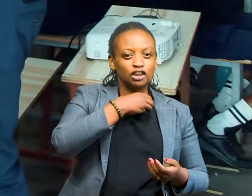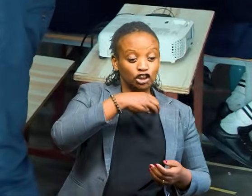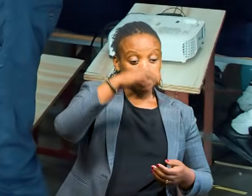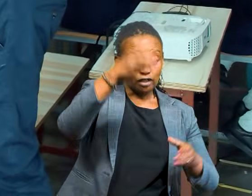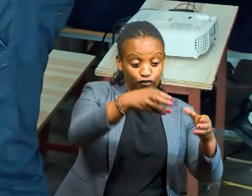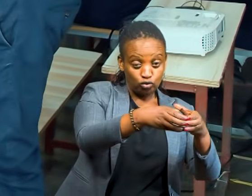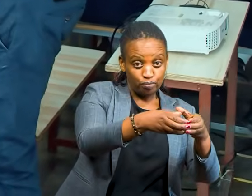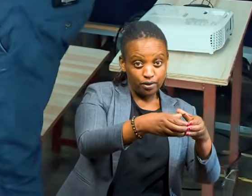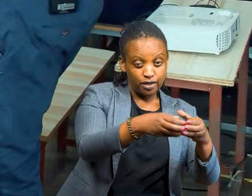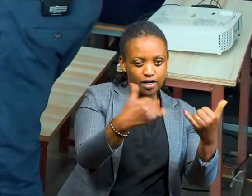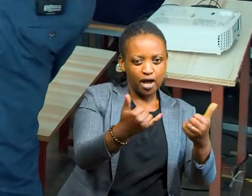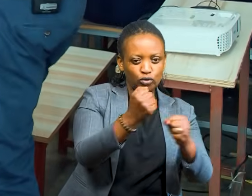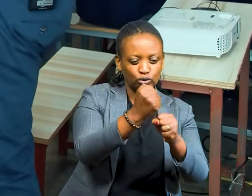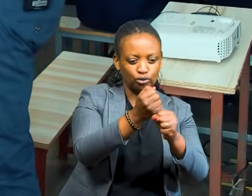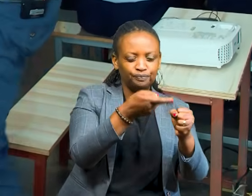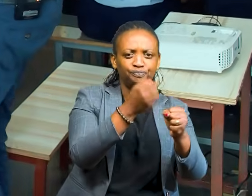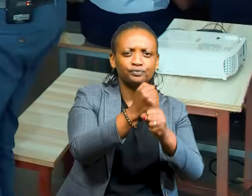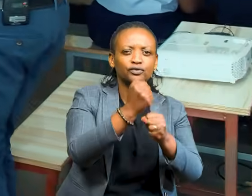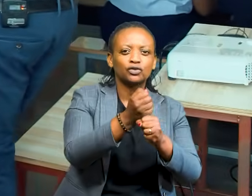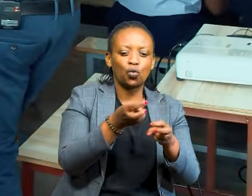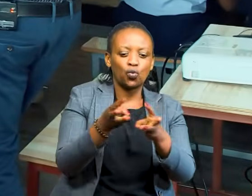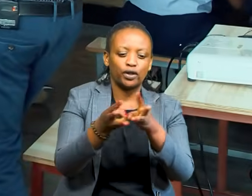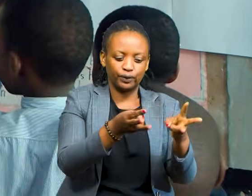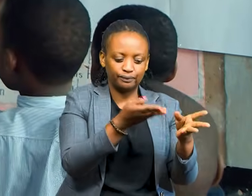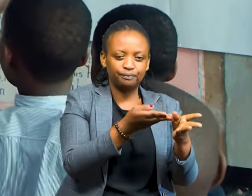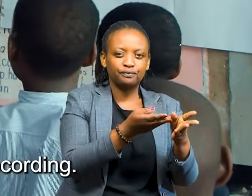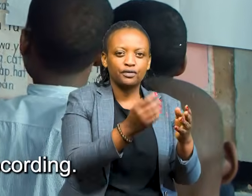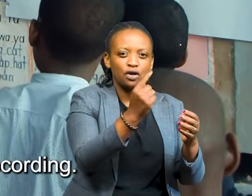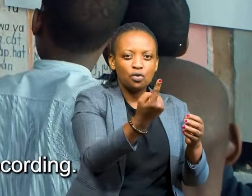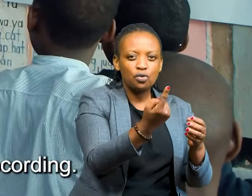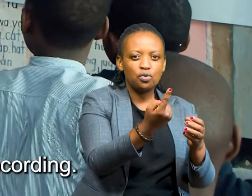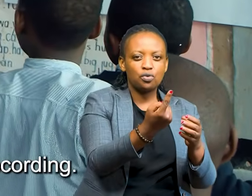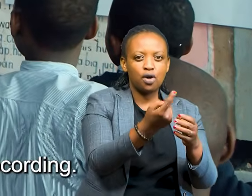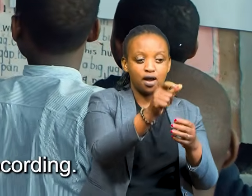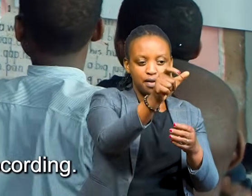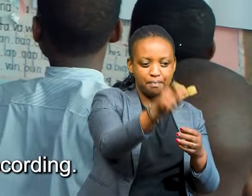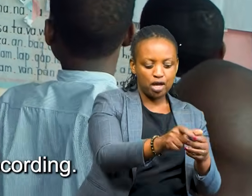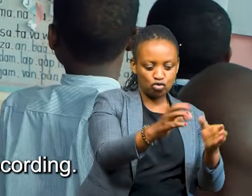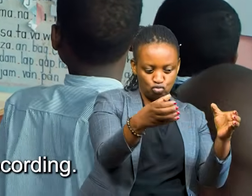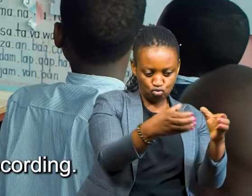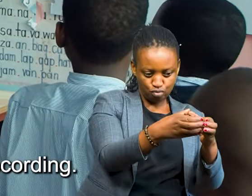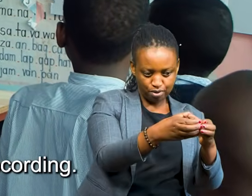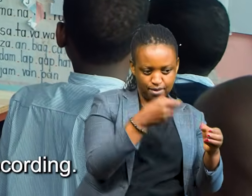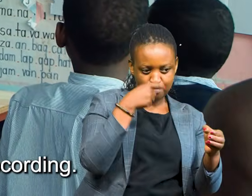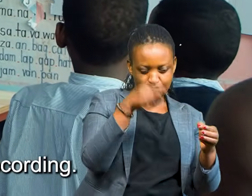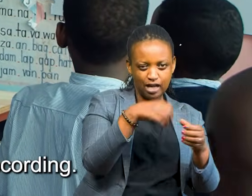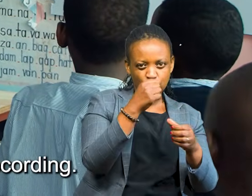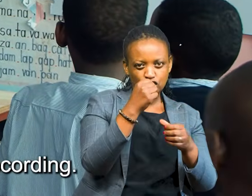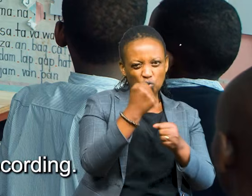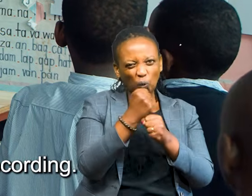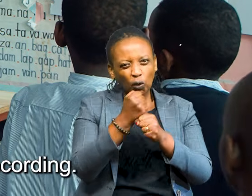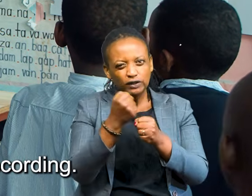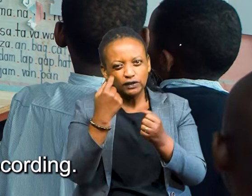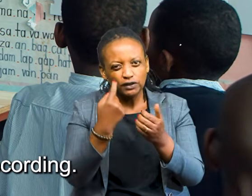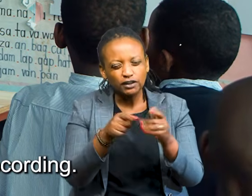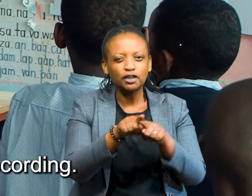giraffe. Now, let's do this way. One person in the group should